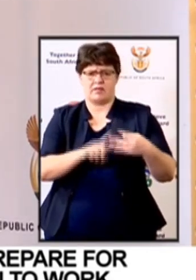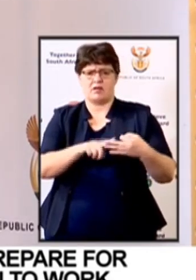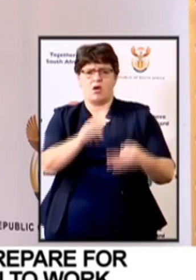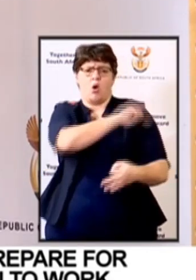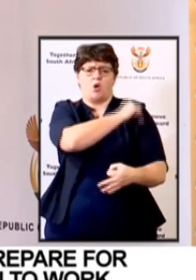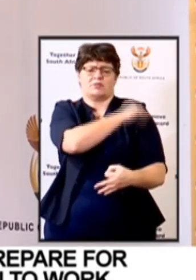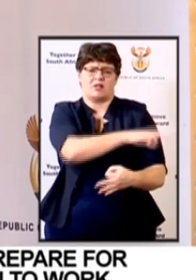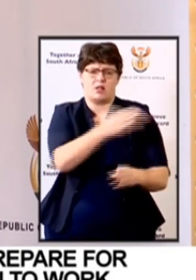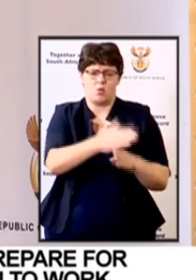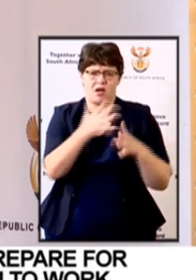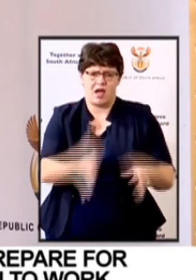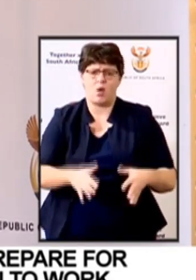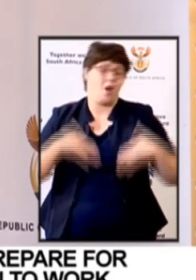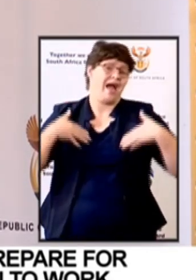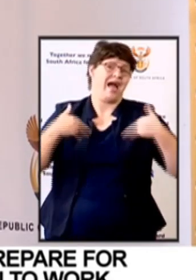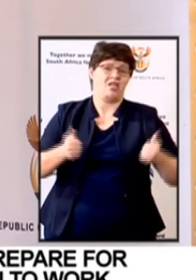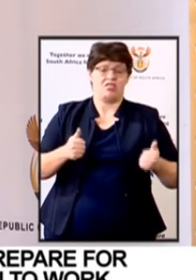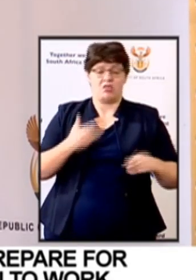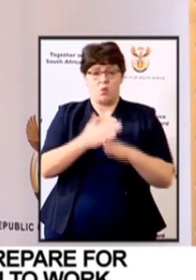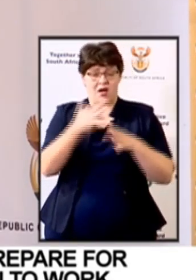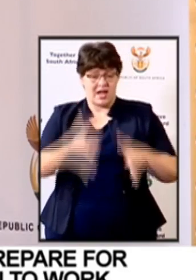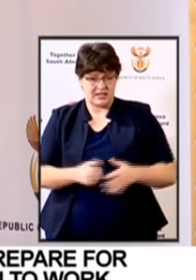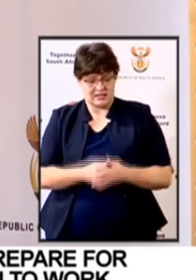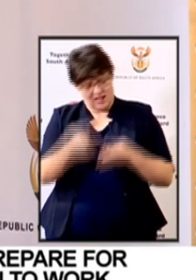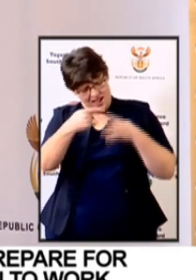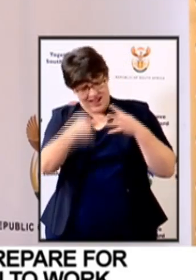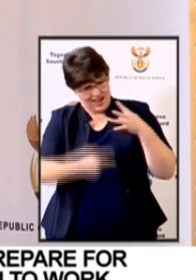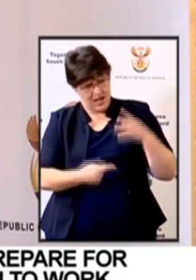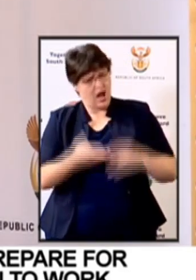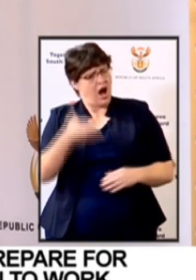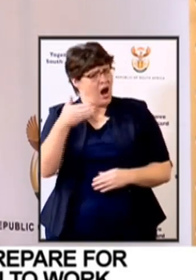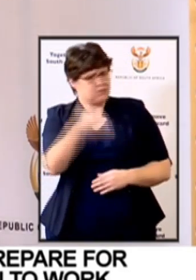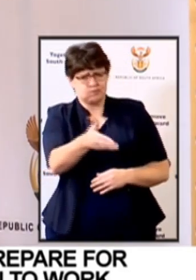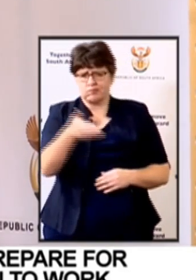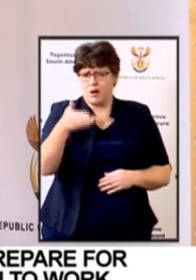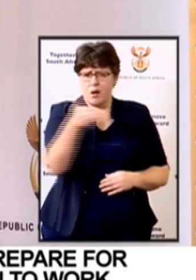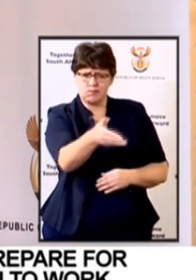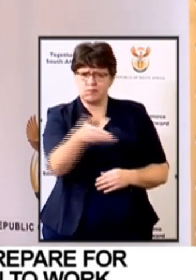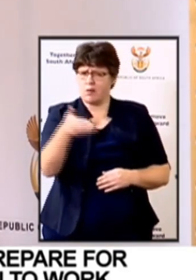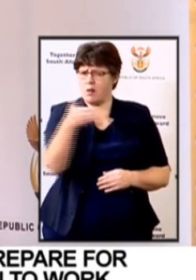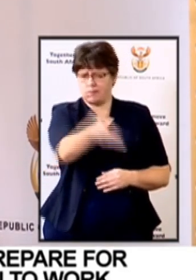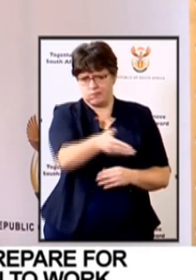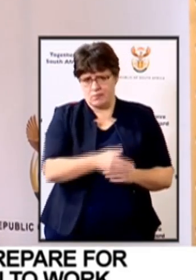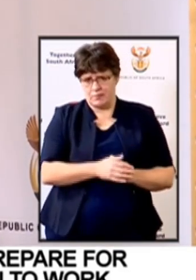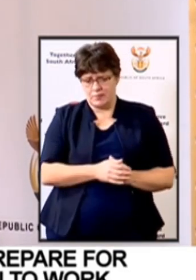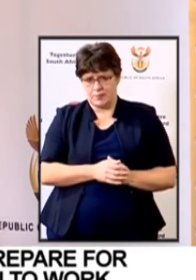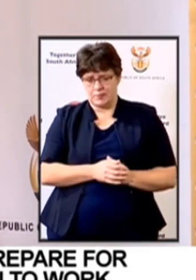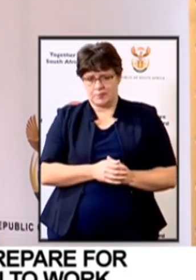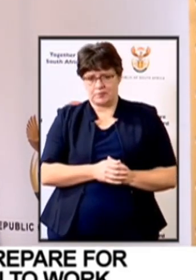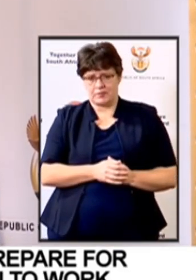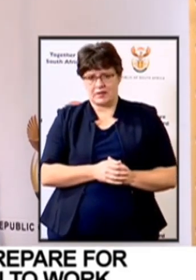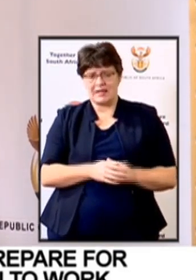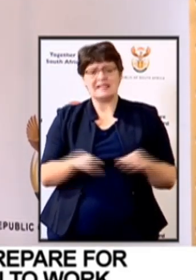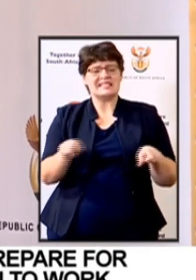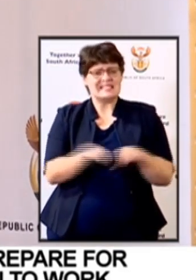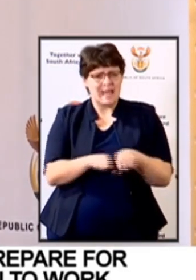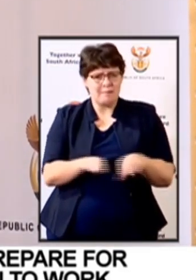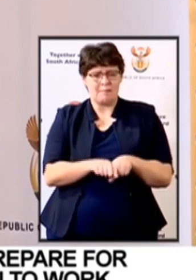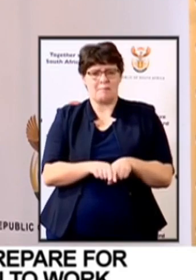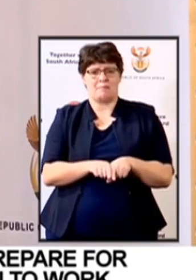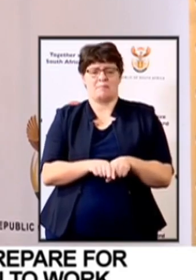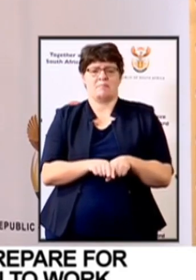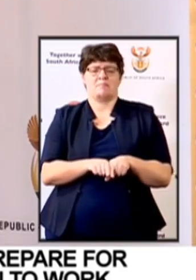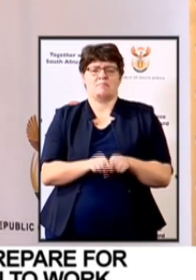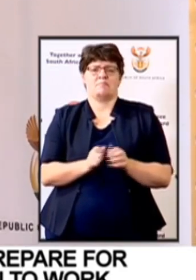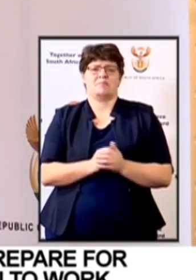hospital workers or health workers, they have always been there. And those who are on the rear basis in